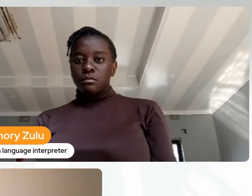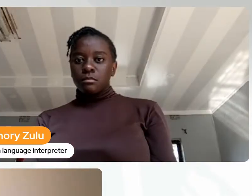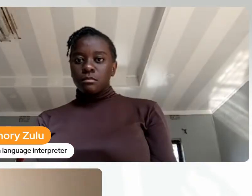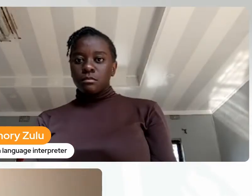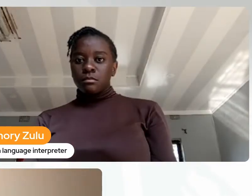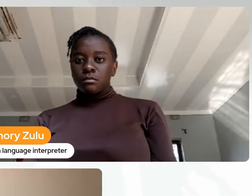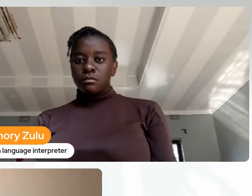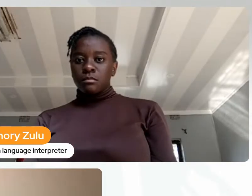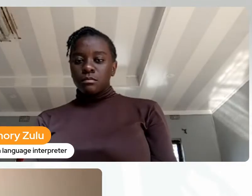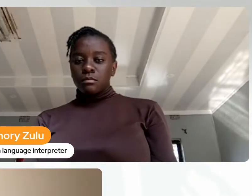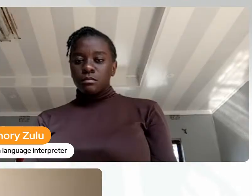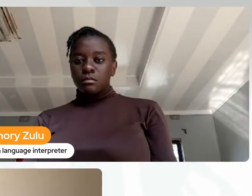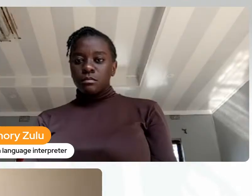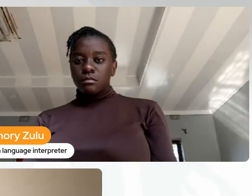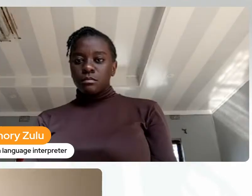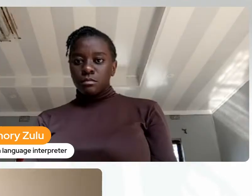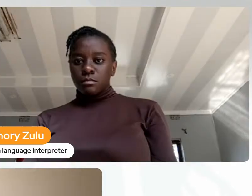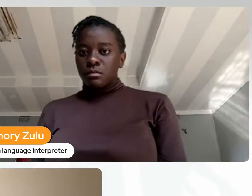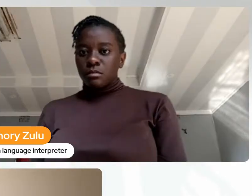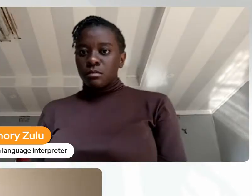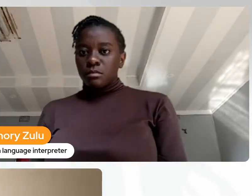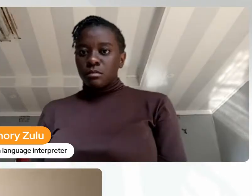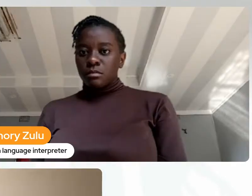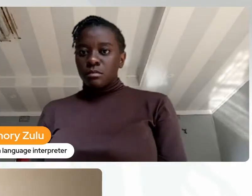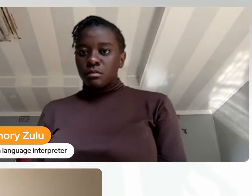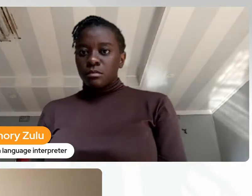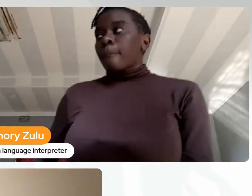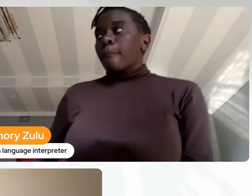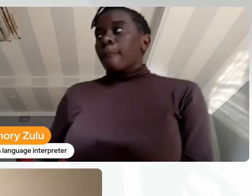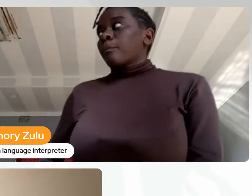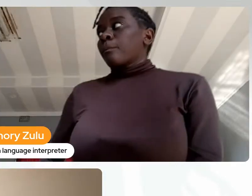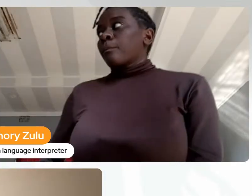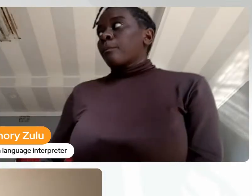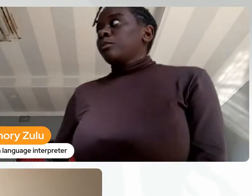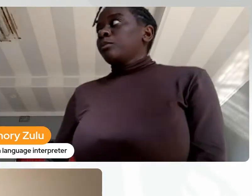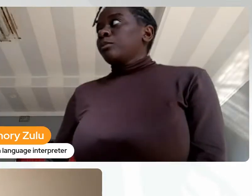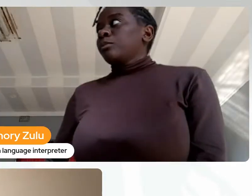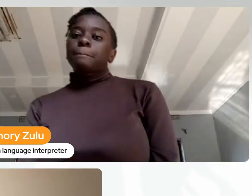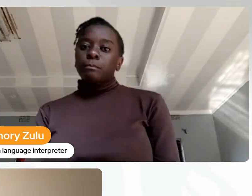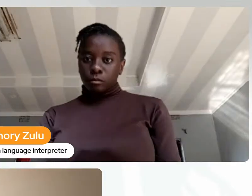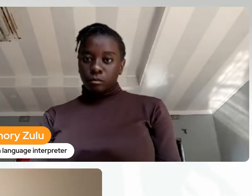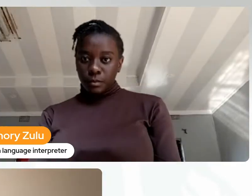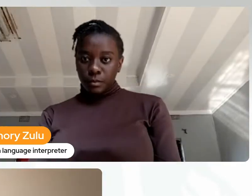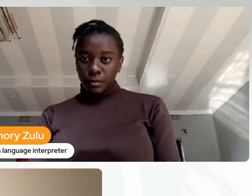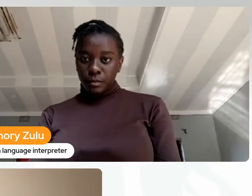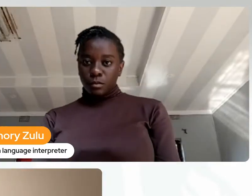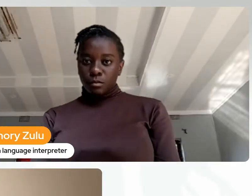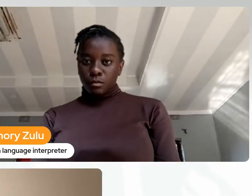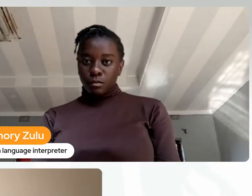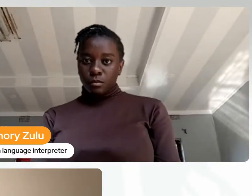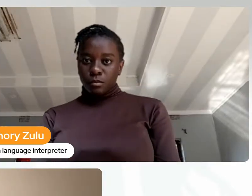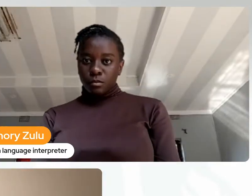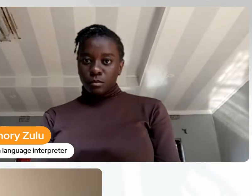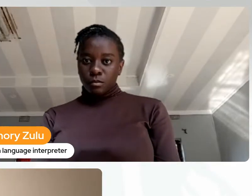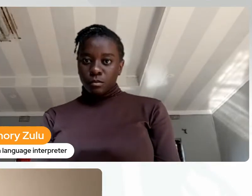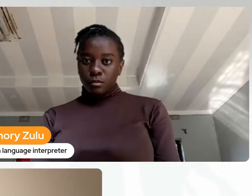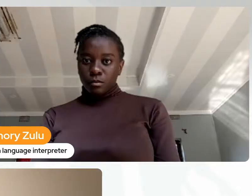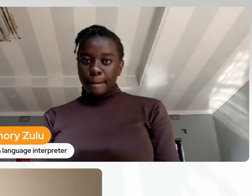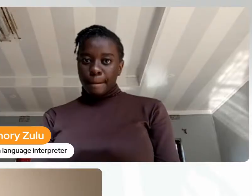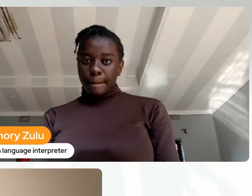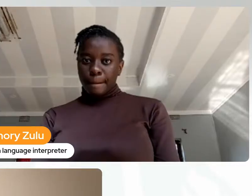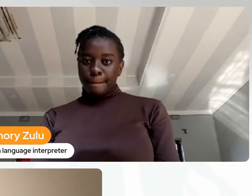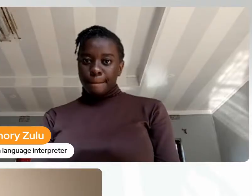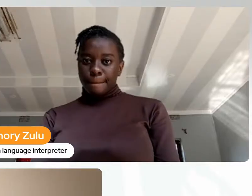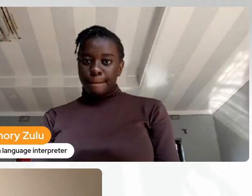to have some sort of youth-friendly corners in our communities, and be able to sense those youth-friendly corners should be